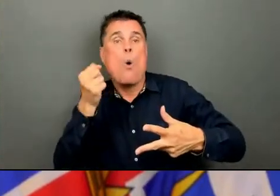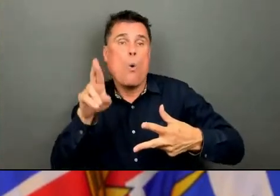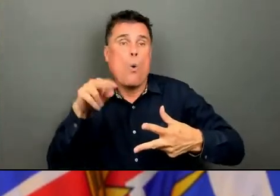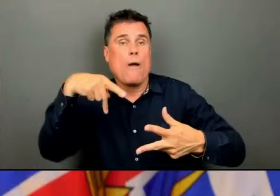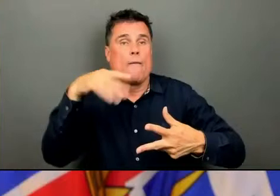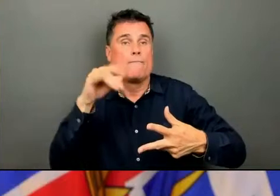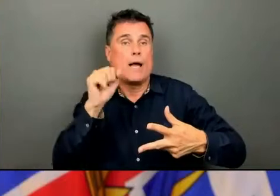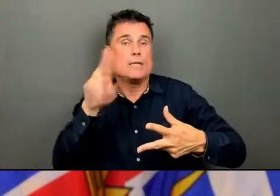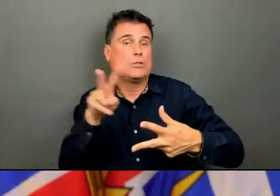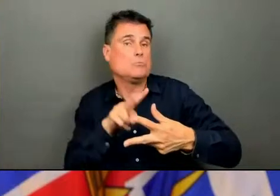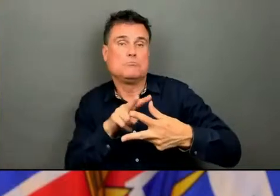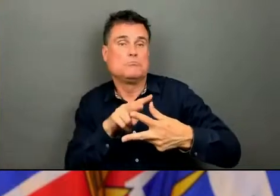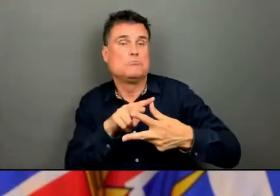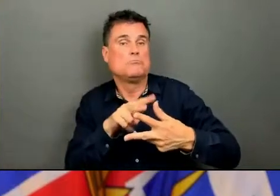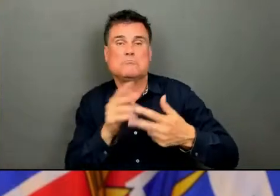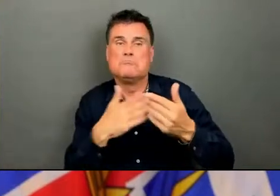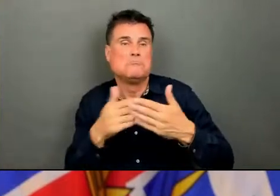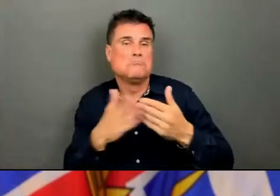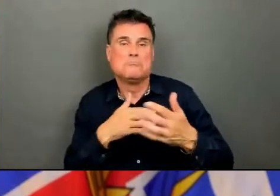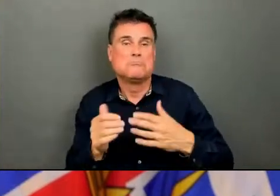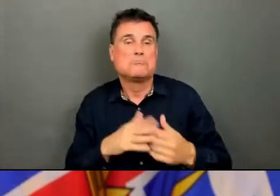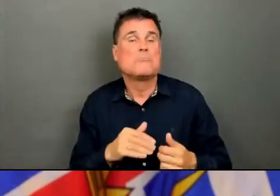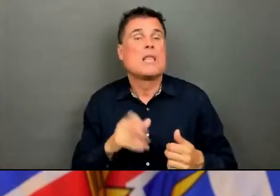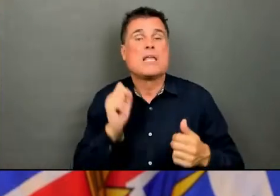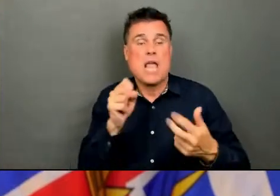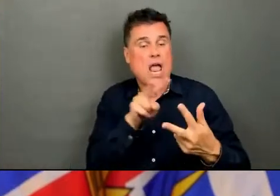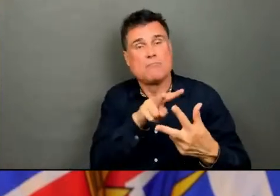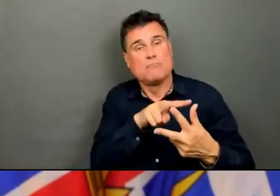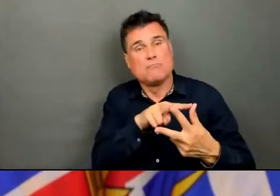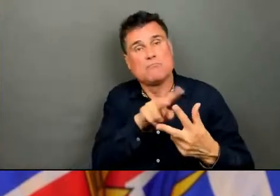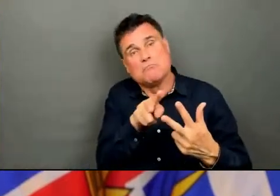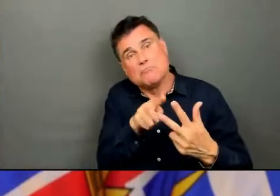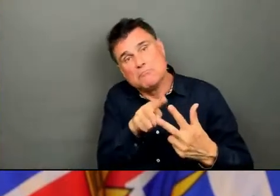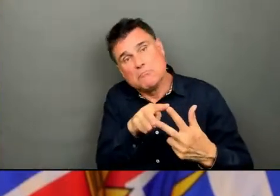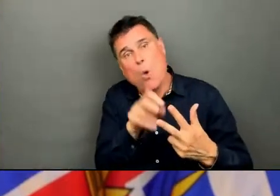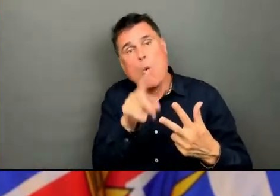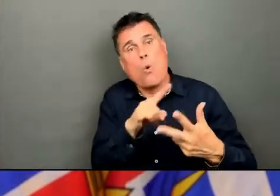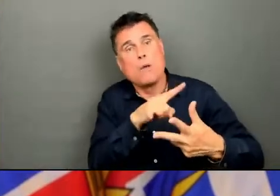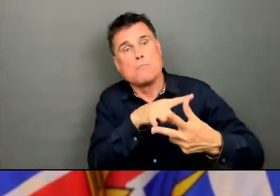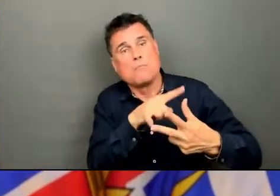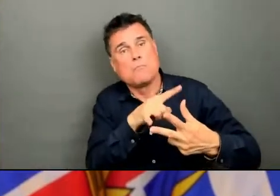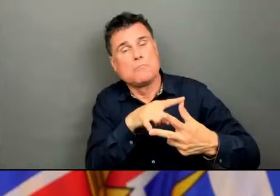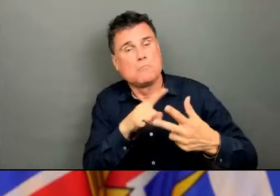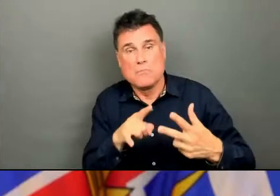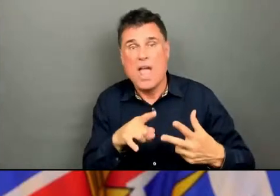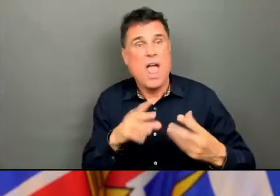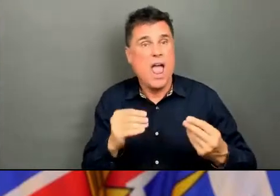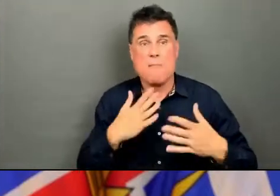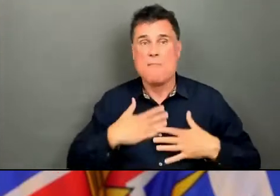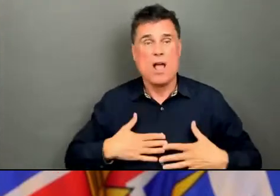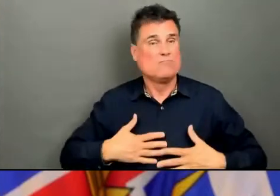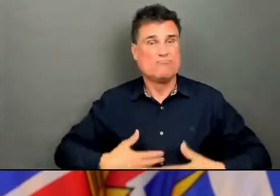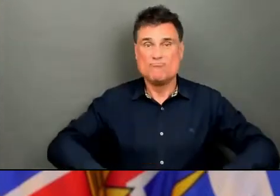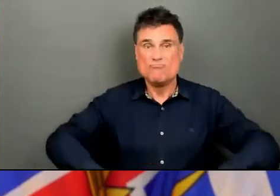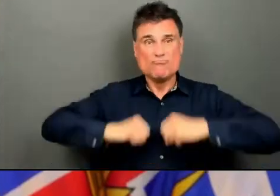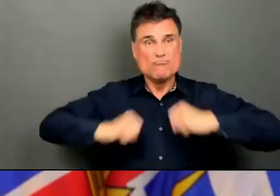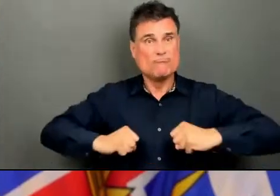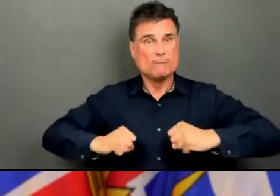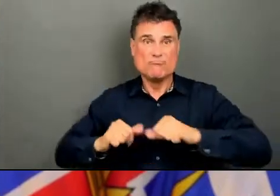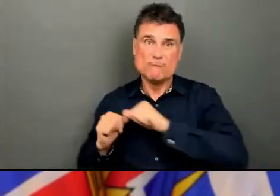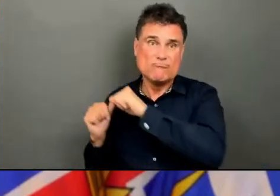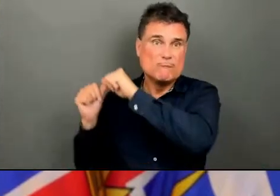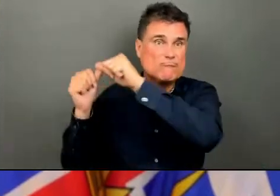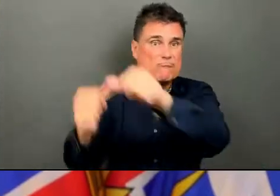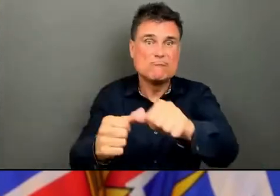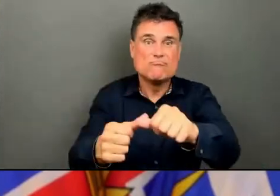stronger, more perhaps more longer-lasting immune response. So you may get the best of both worlds out of that. But we don't yet know that